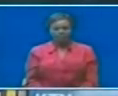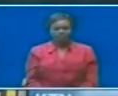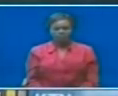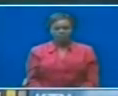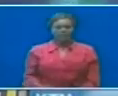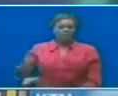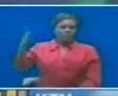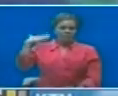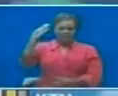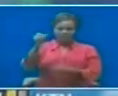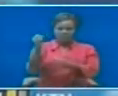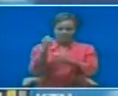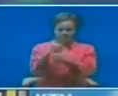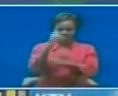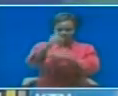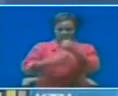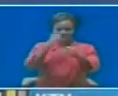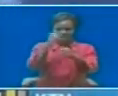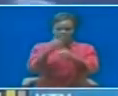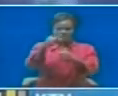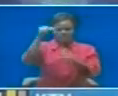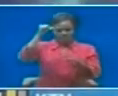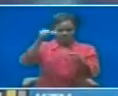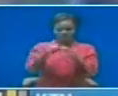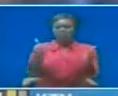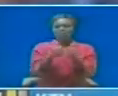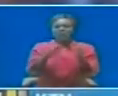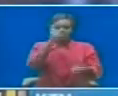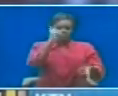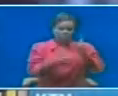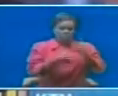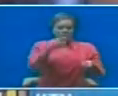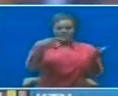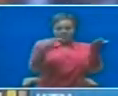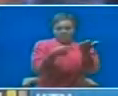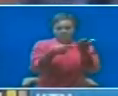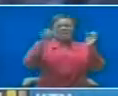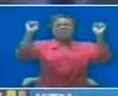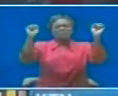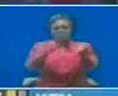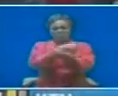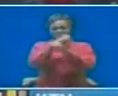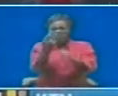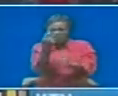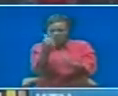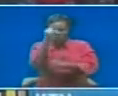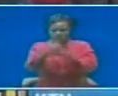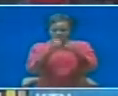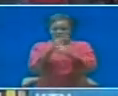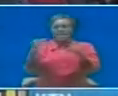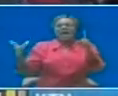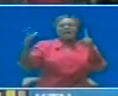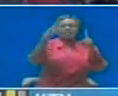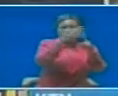The past 11 years have been phenomenal for the world of marathon running. What was thought as technically impossible just a few years ago has been achieved